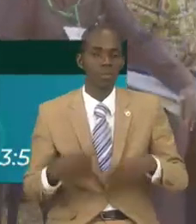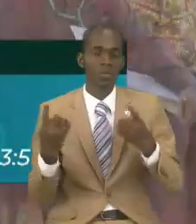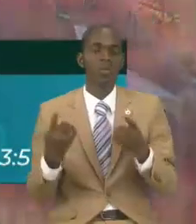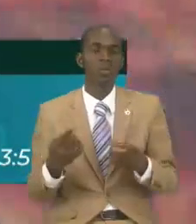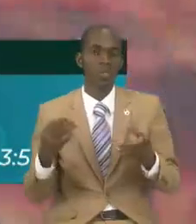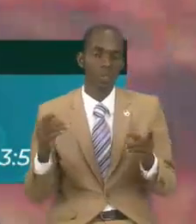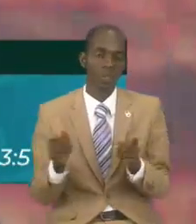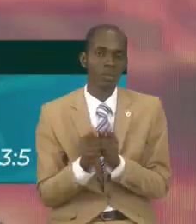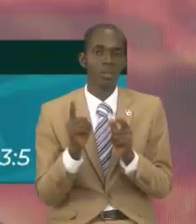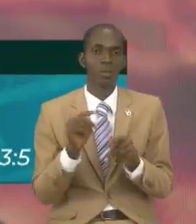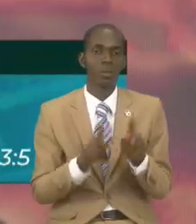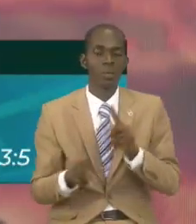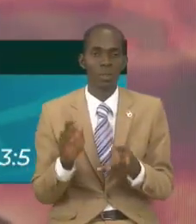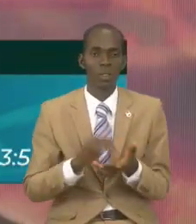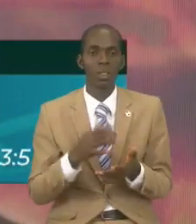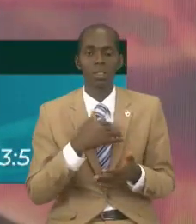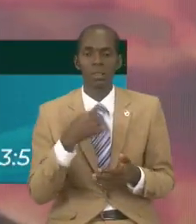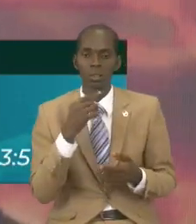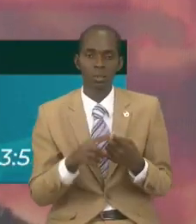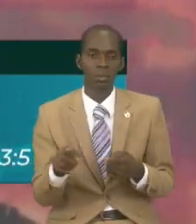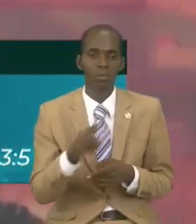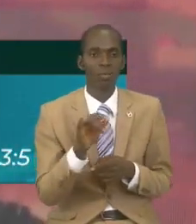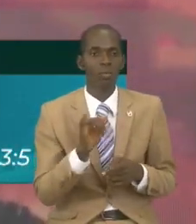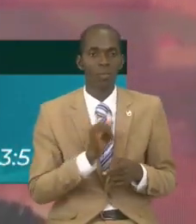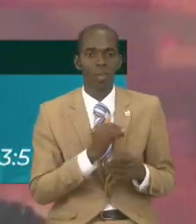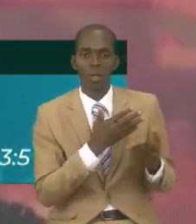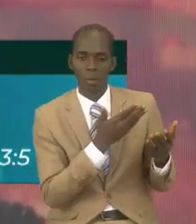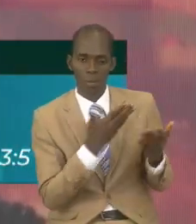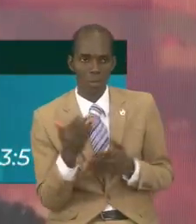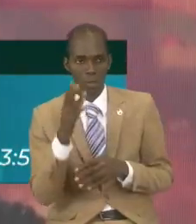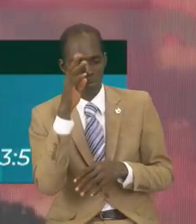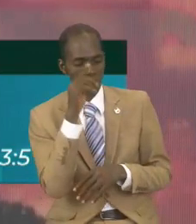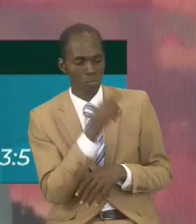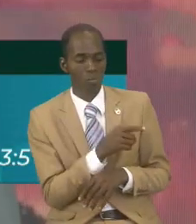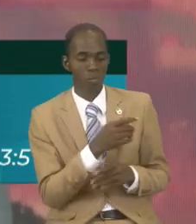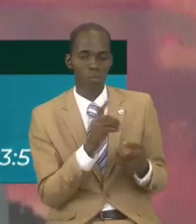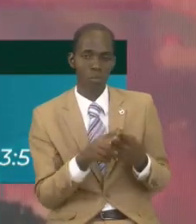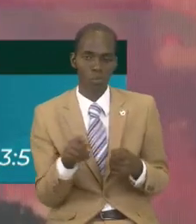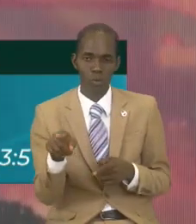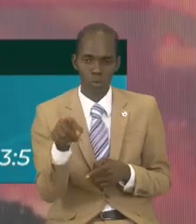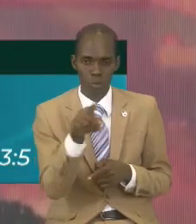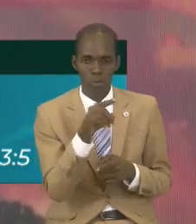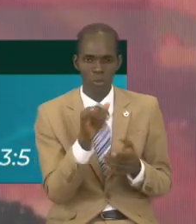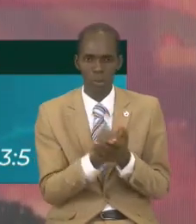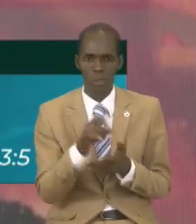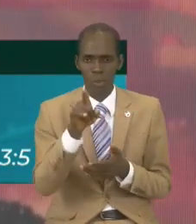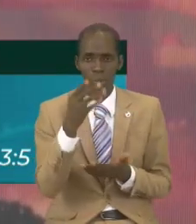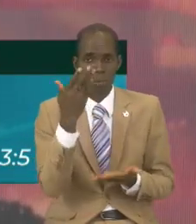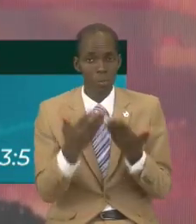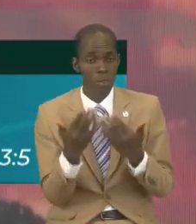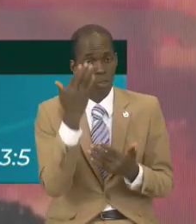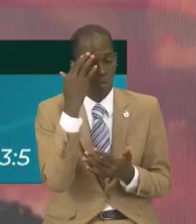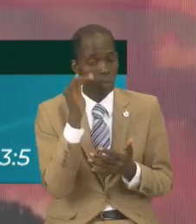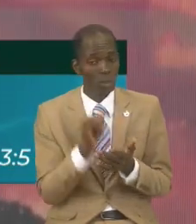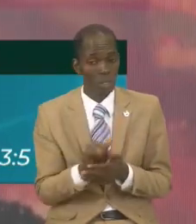them, behold, I bring him forth unto you, that ye may know that I